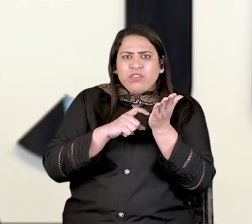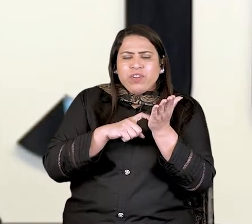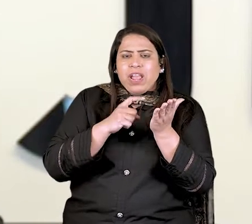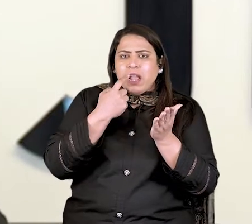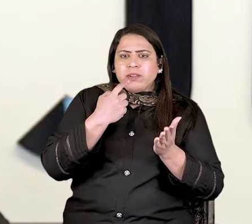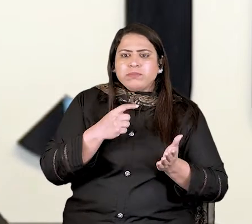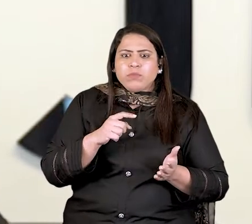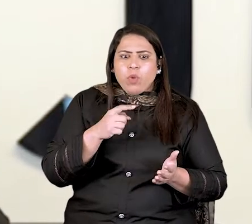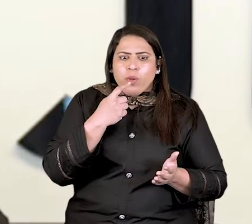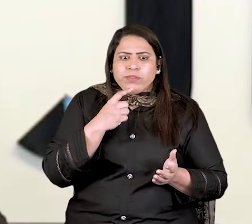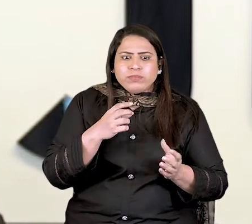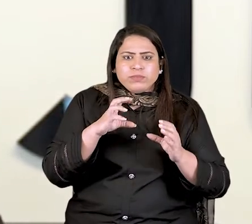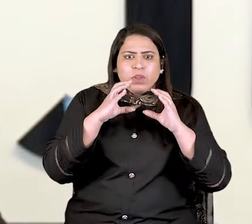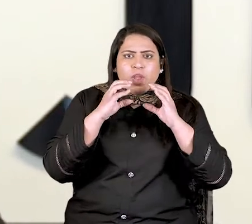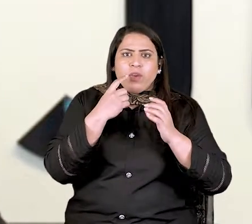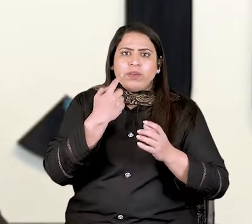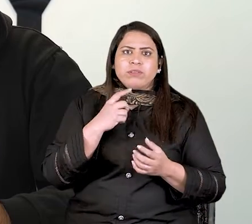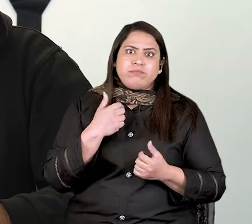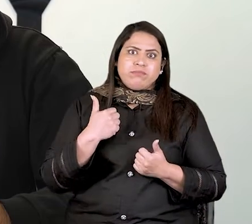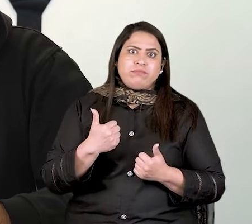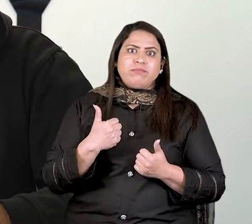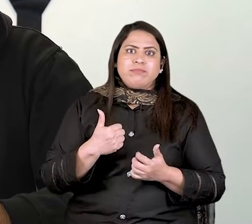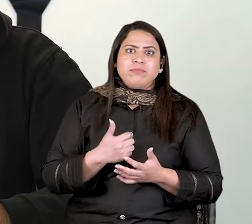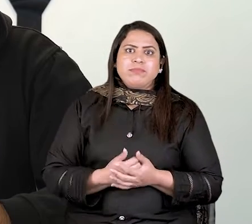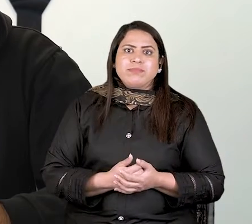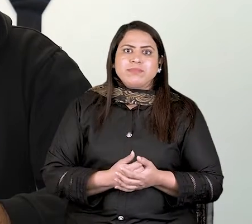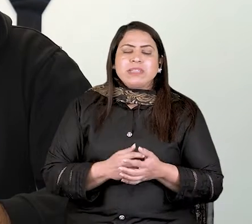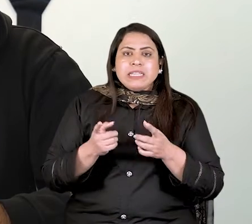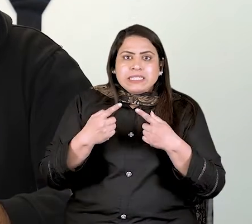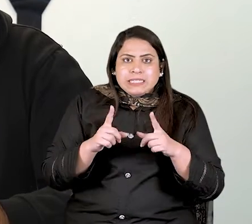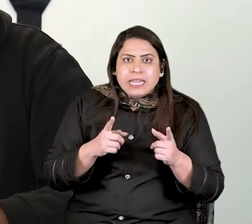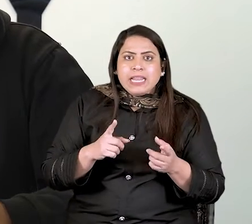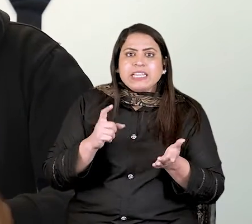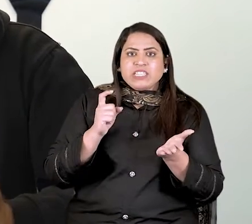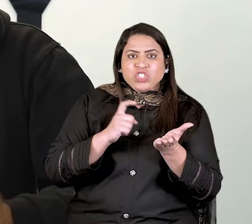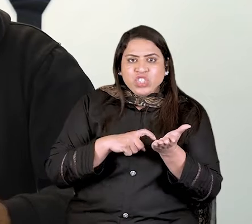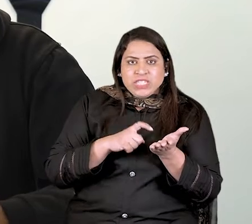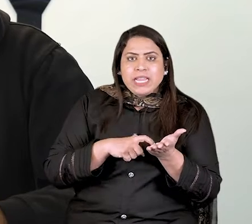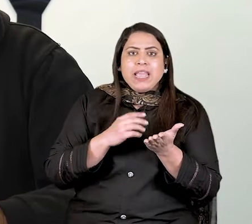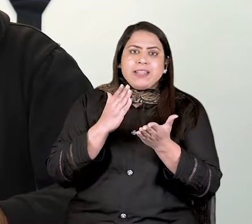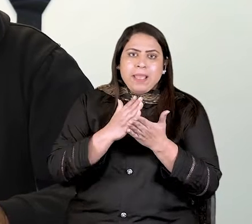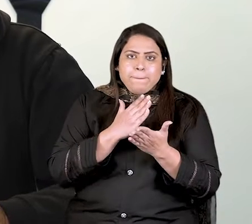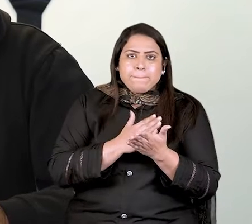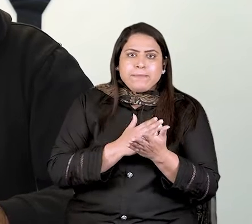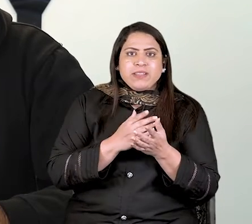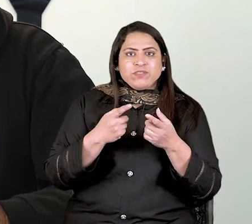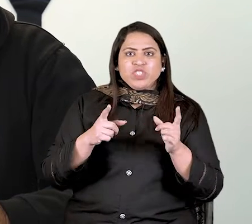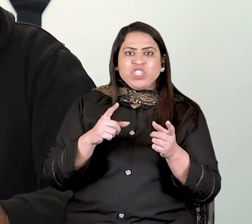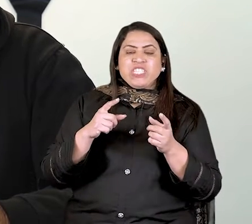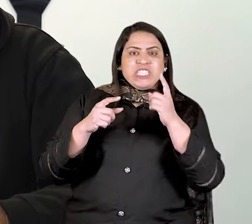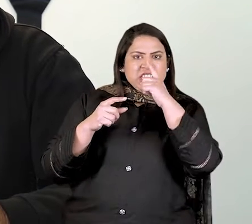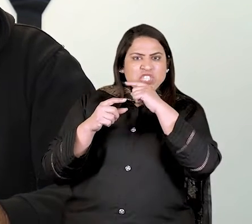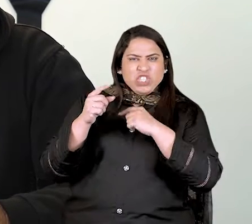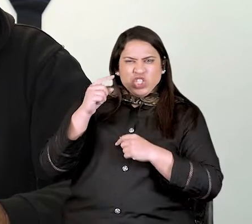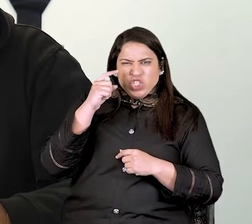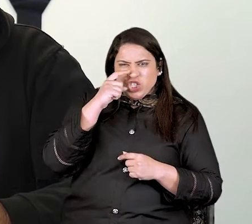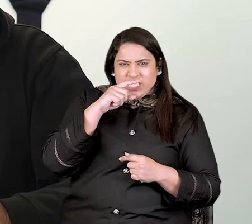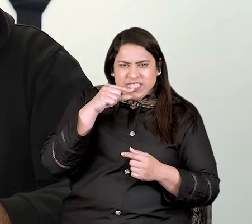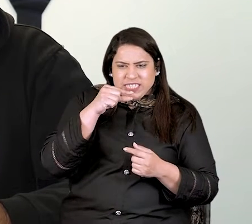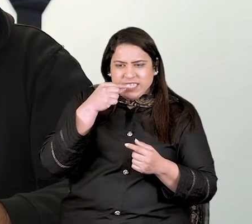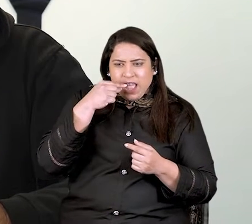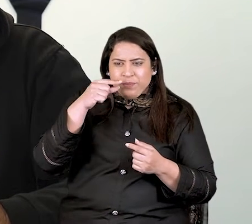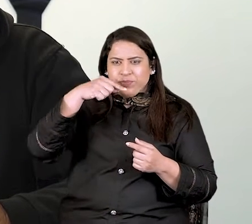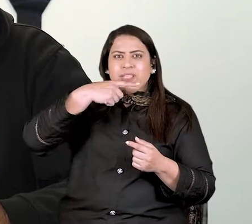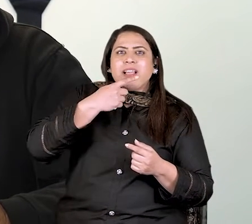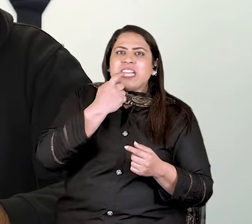perfect combination for a customer to have. Yeah. And then our herb and garlic fries. We've got so many different combinations in it. I We've love got your loaded fries. Yeah.